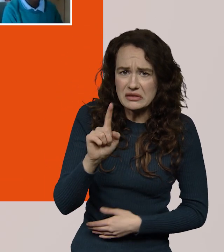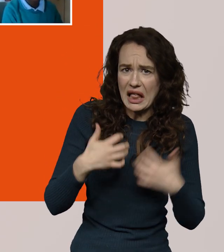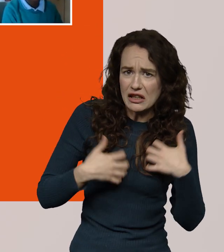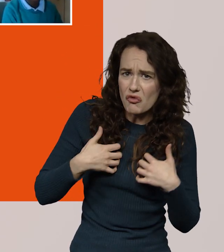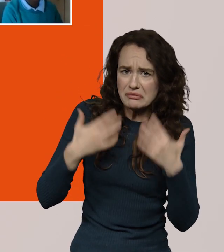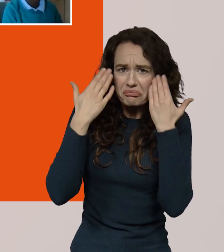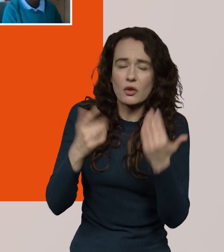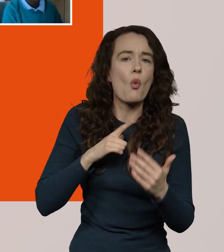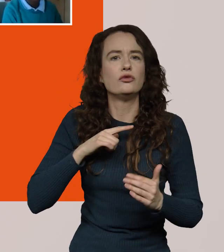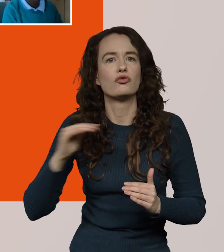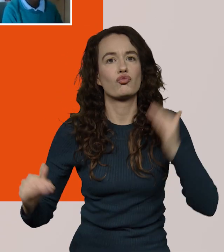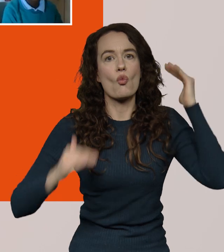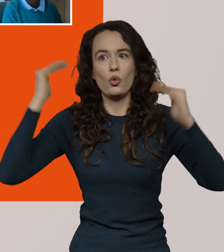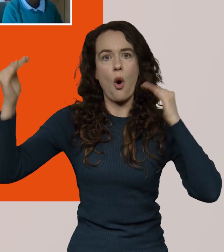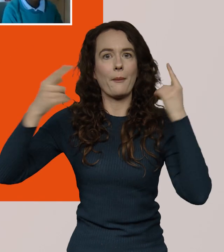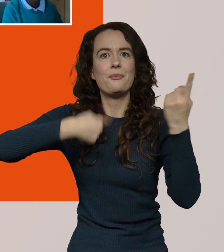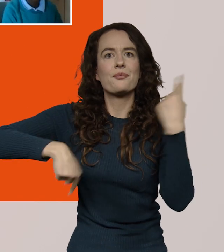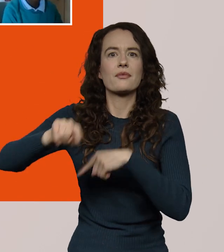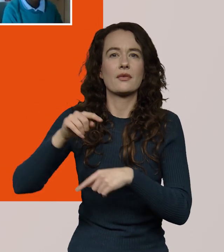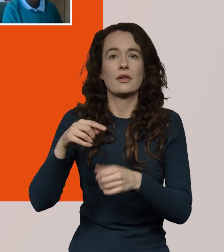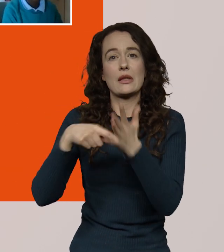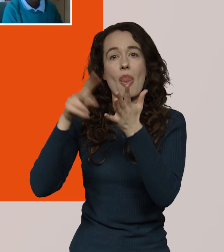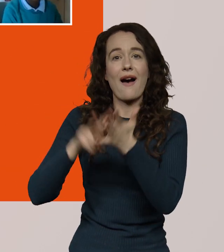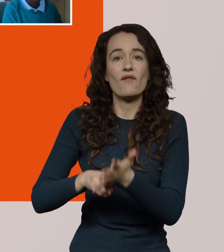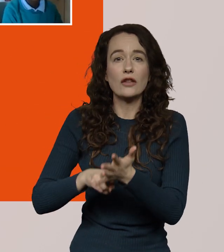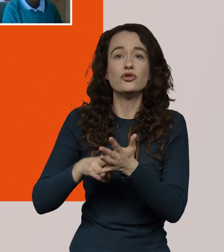your stars?